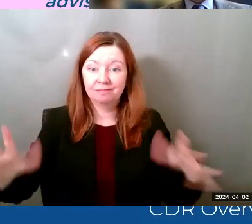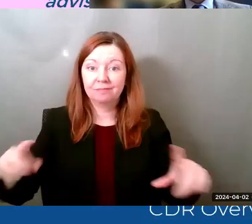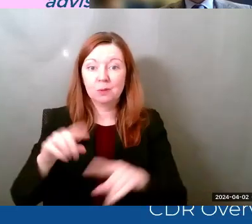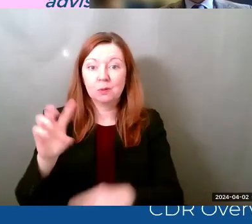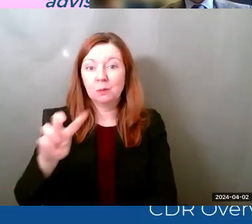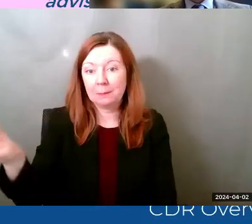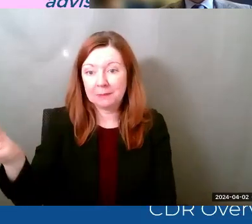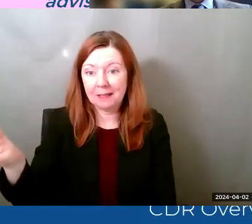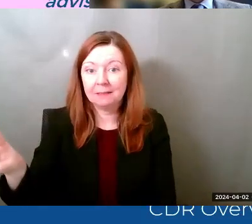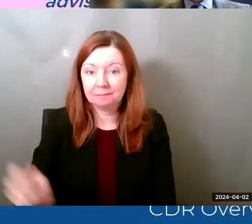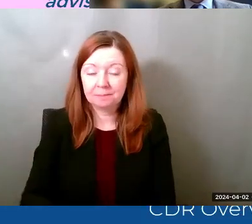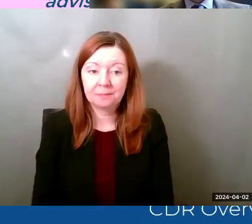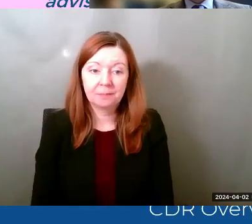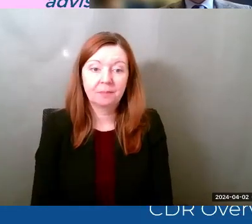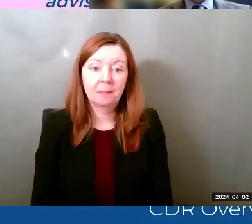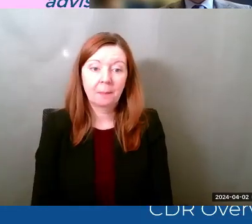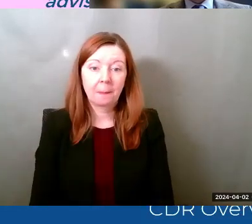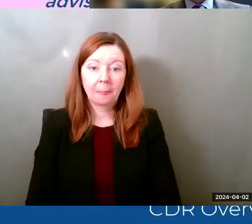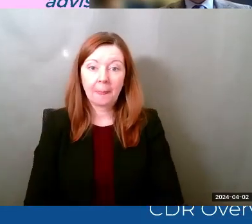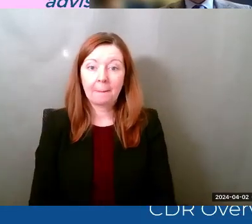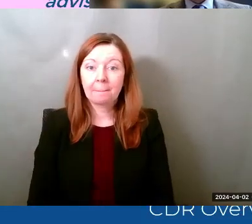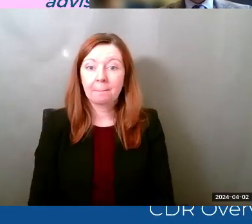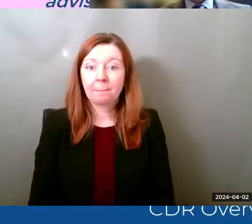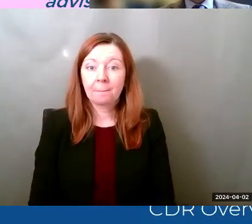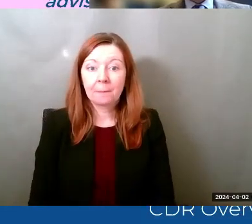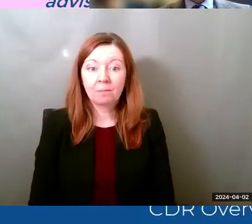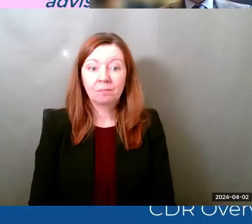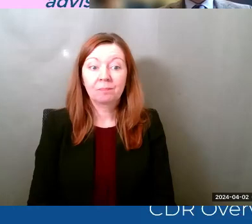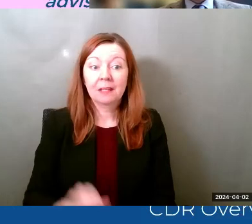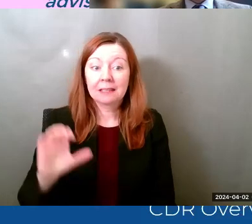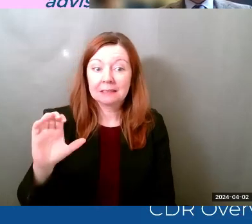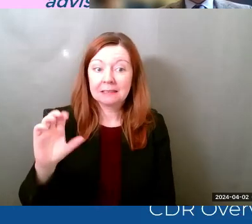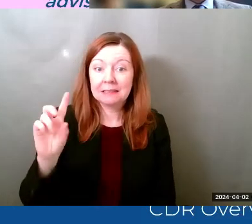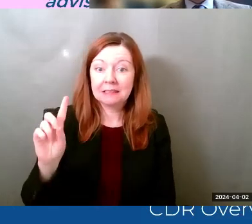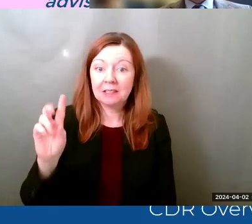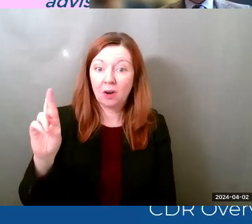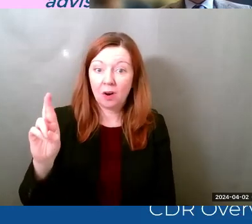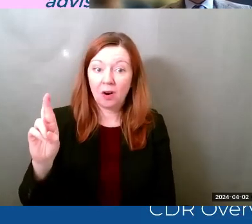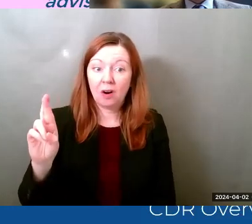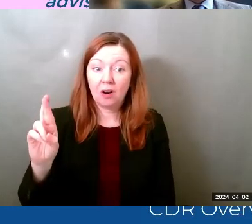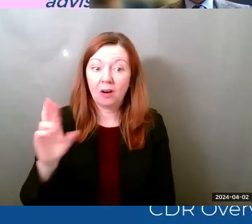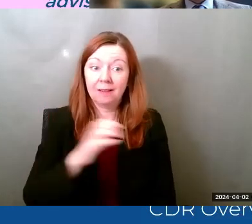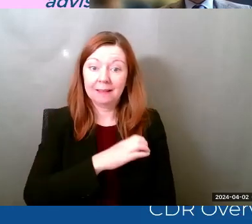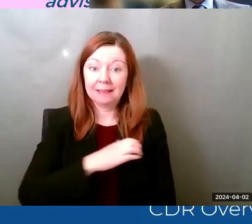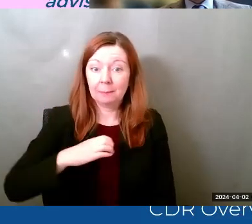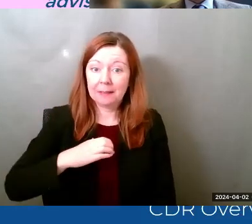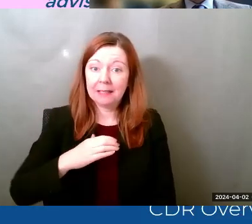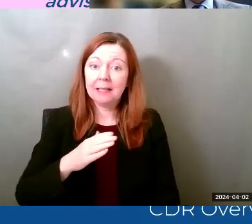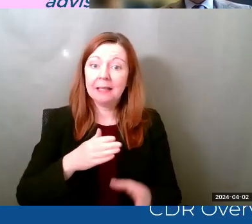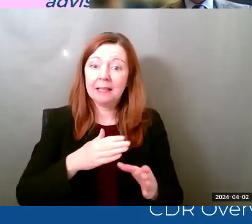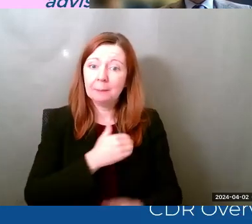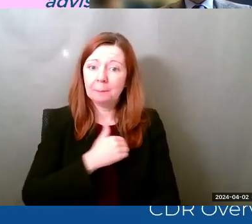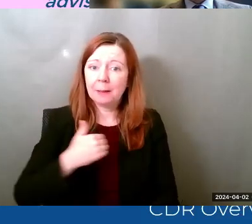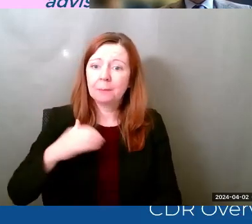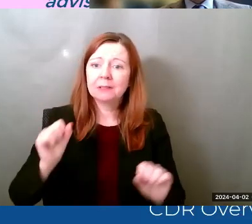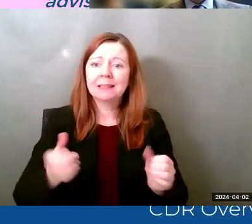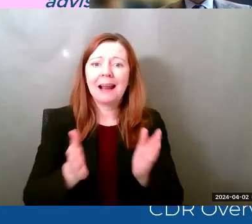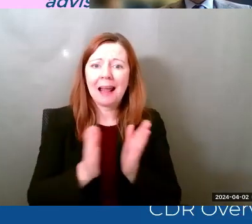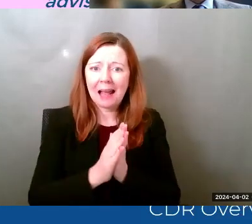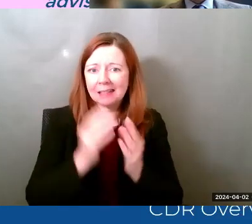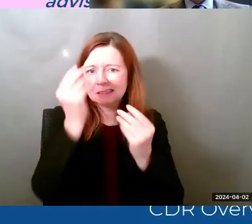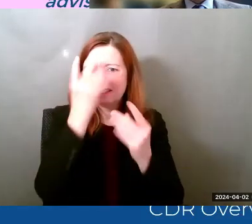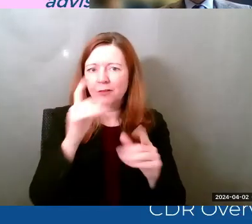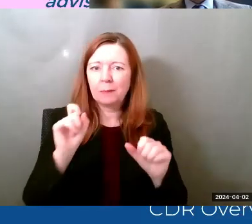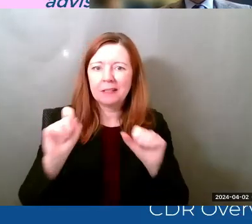website prior to the meeting. The CDR committee members may ask informational questions after these comments.